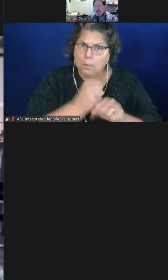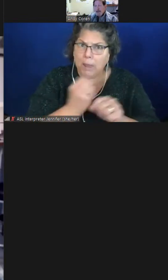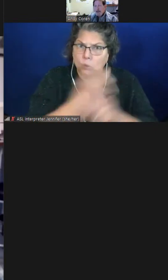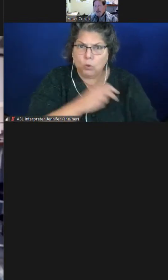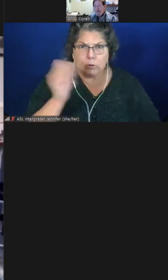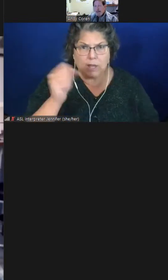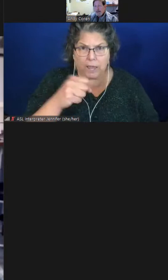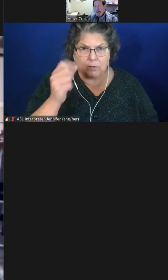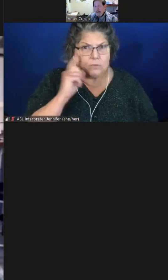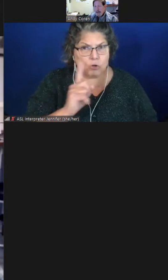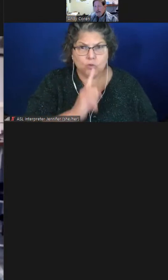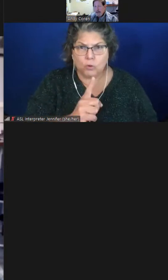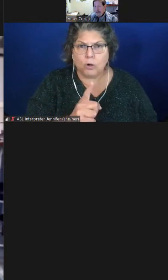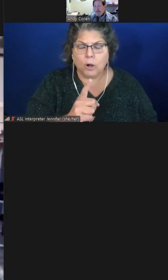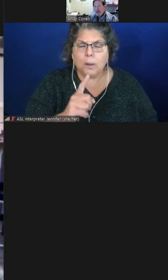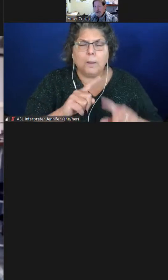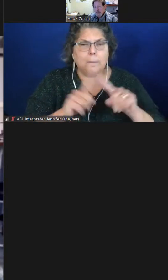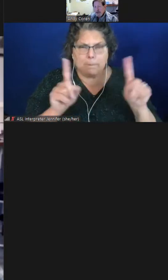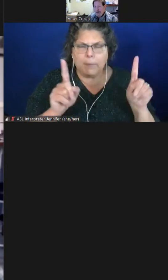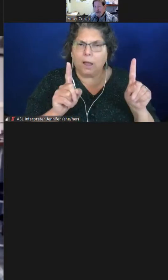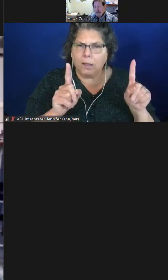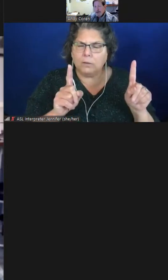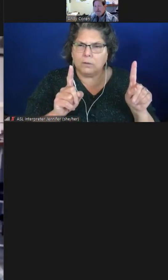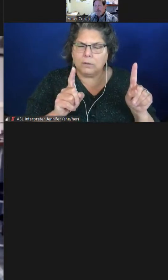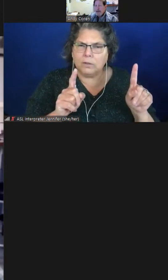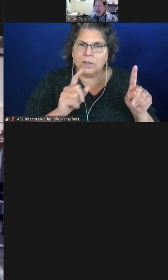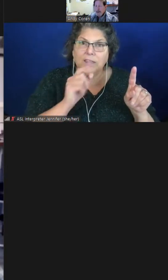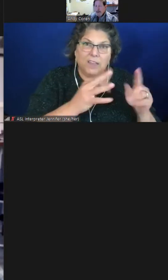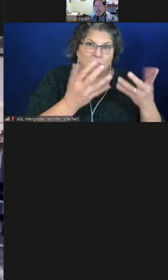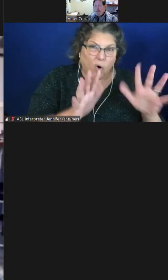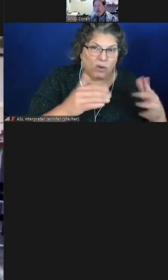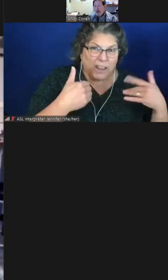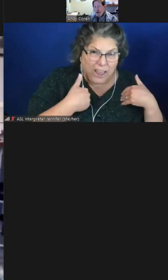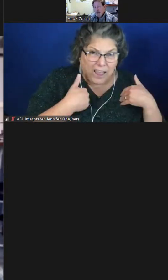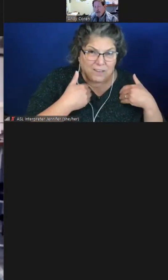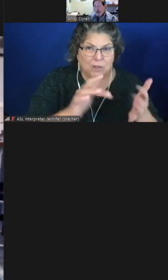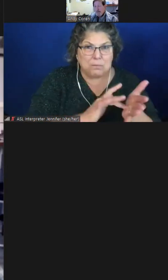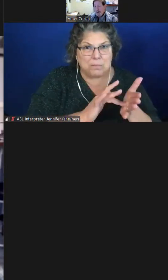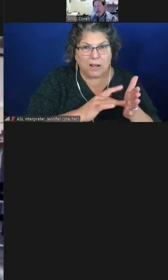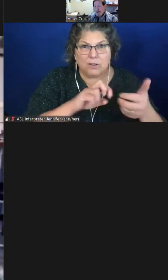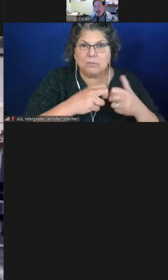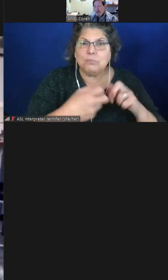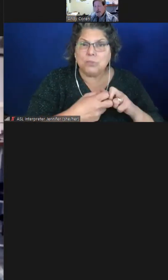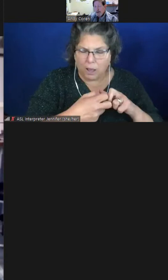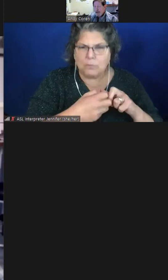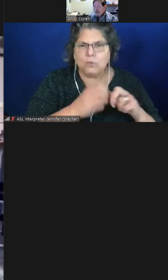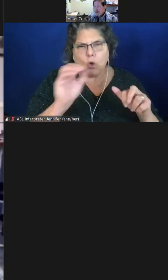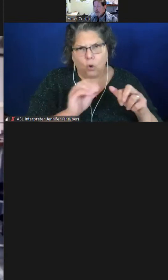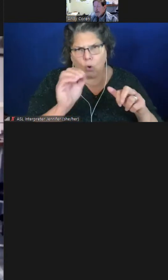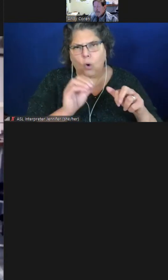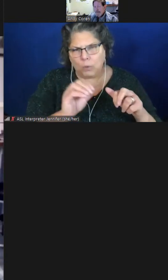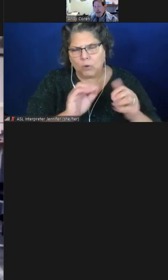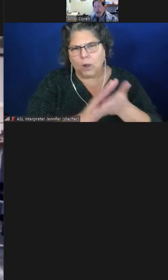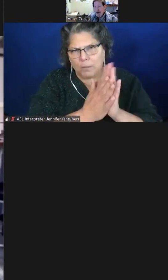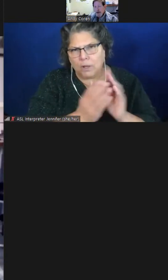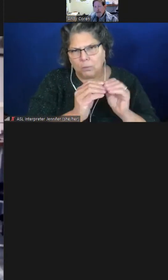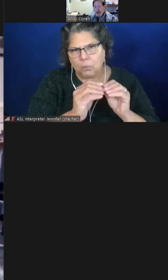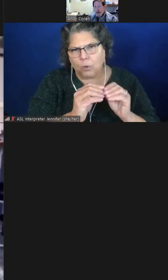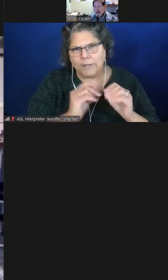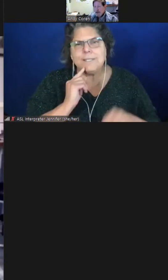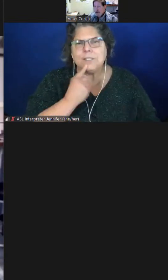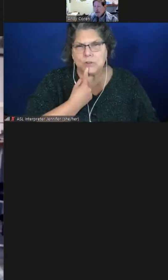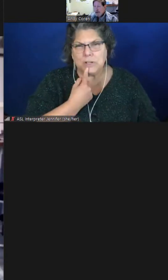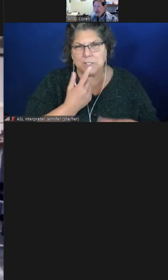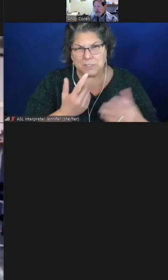does, but they get more serious disease with the Omicron because of their comorbidities. I hope